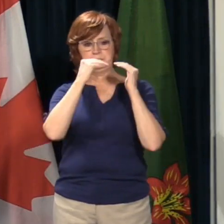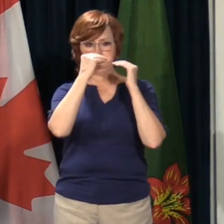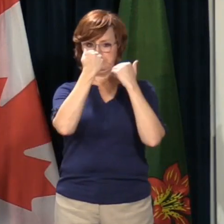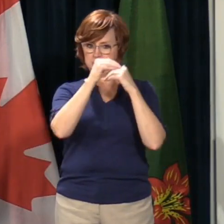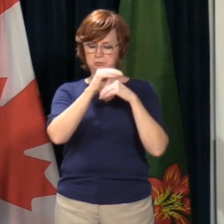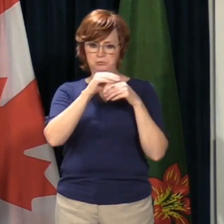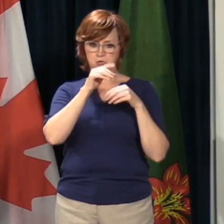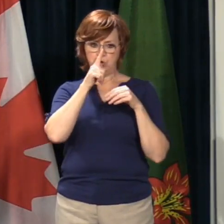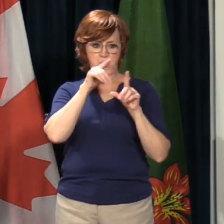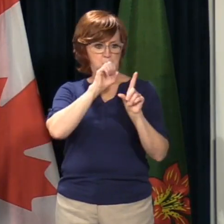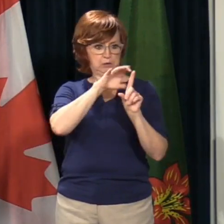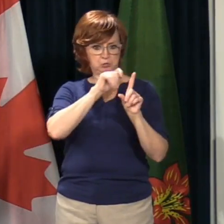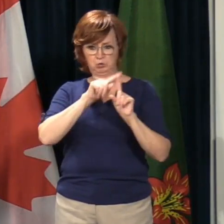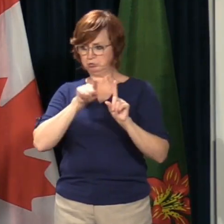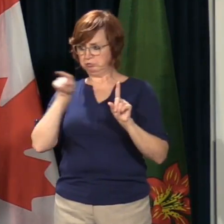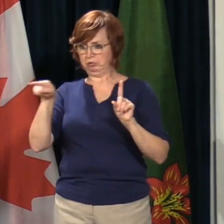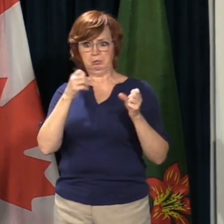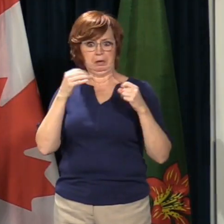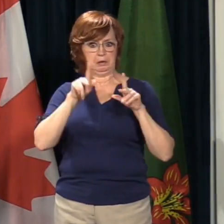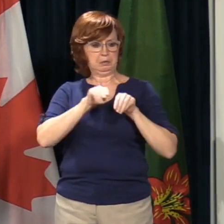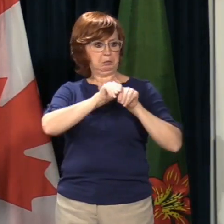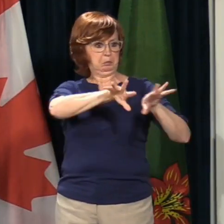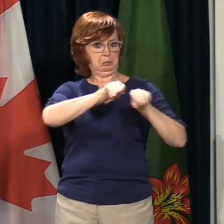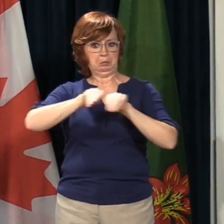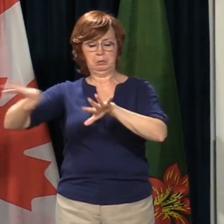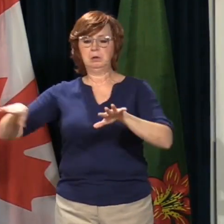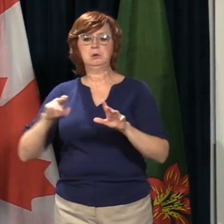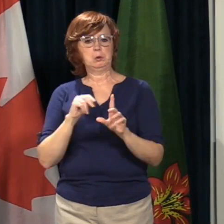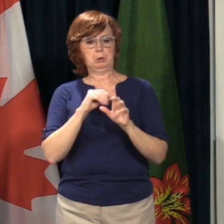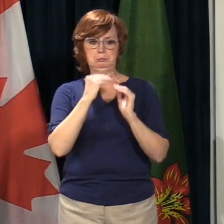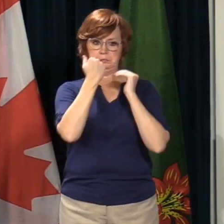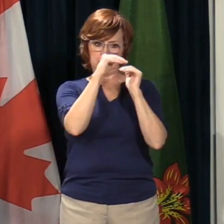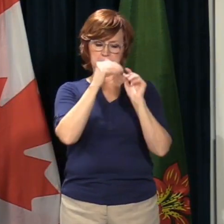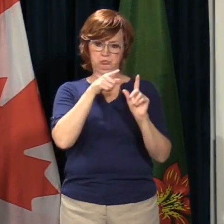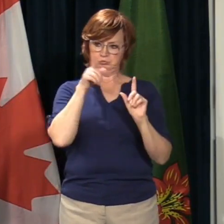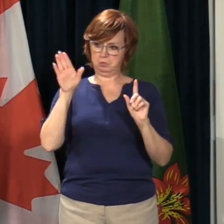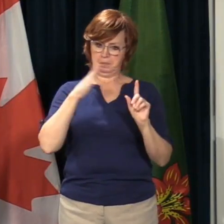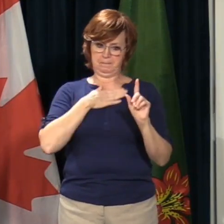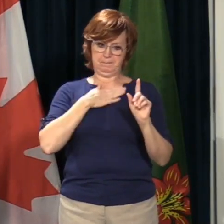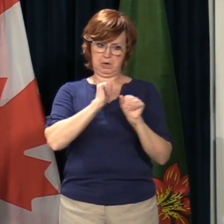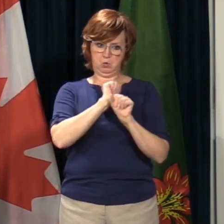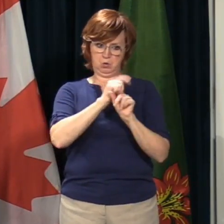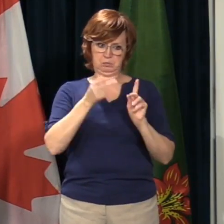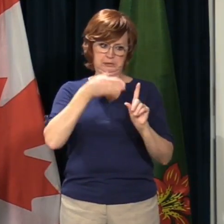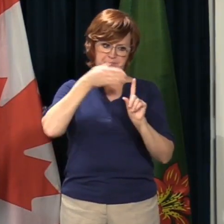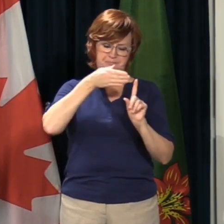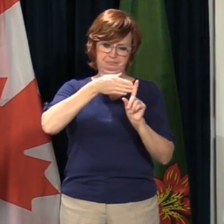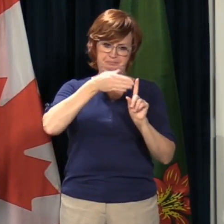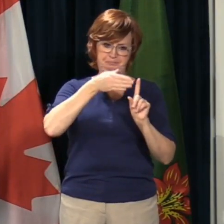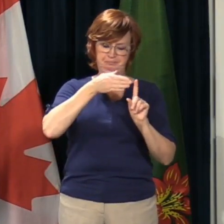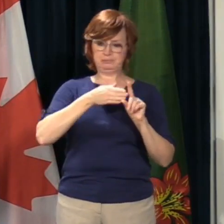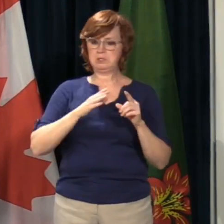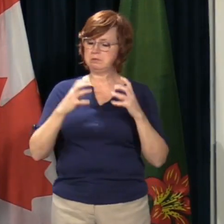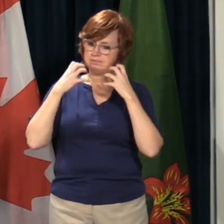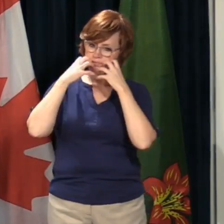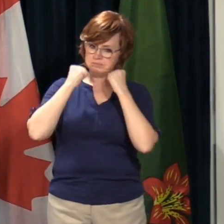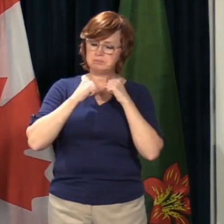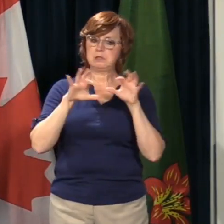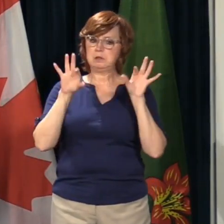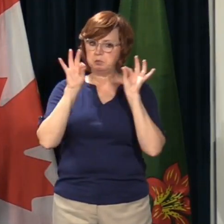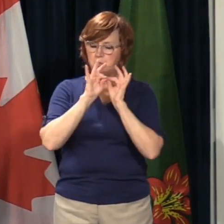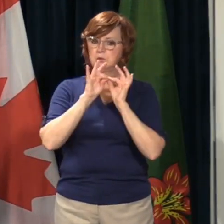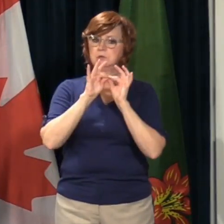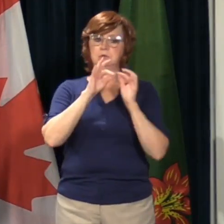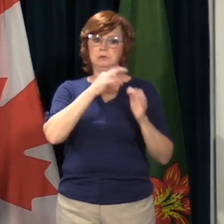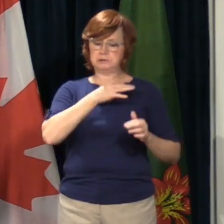this virus. The health and safety of our employees is the utmost importance, and keeping people we serve healthy and safe is paramount to the work